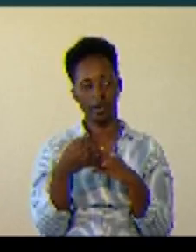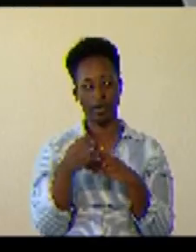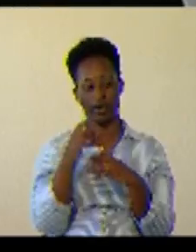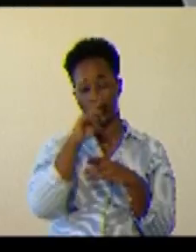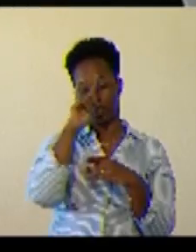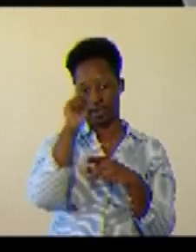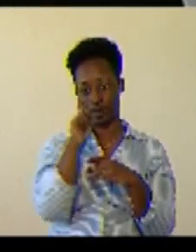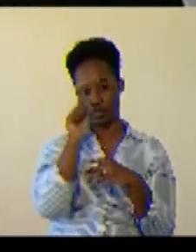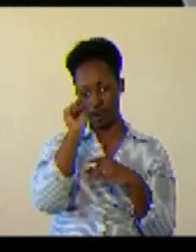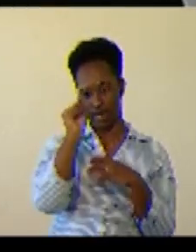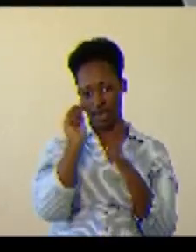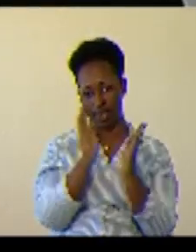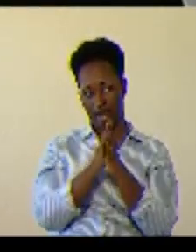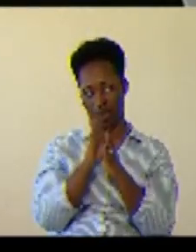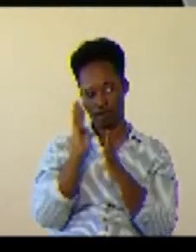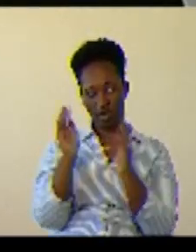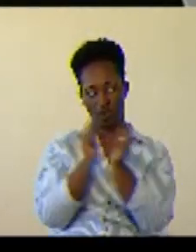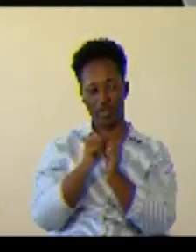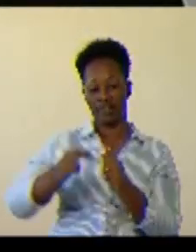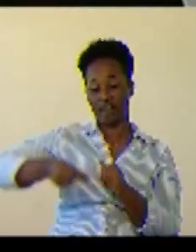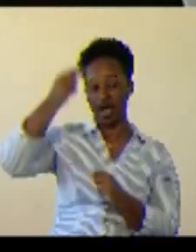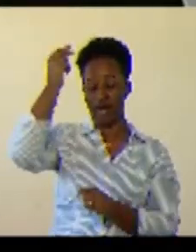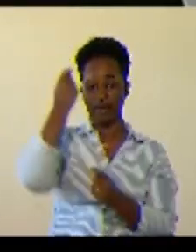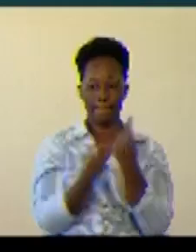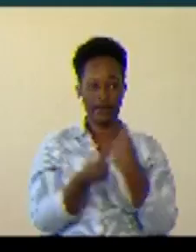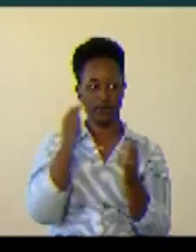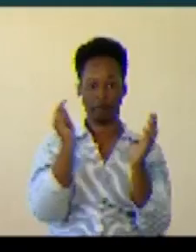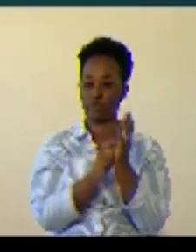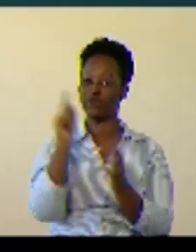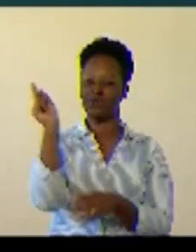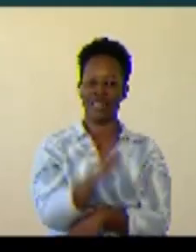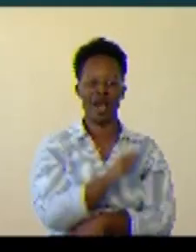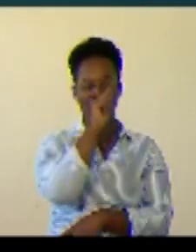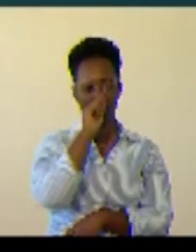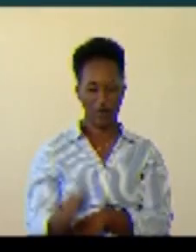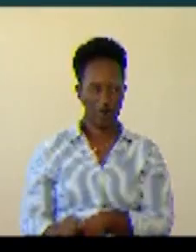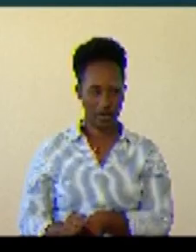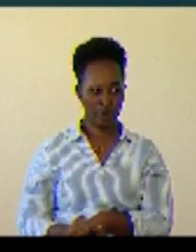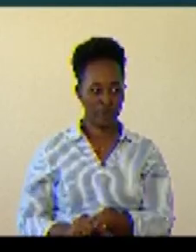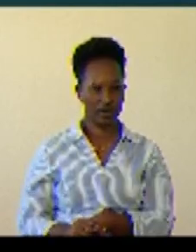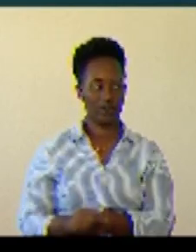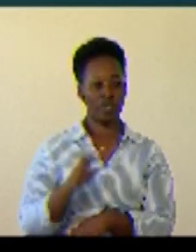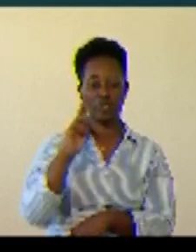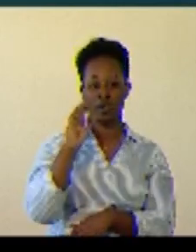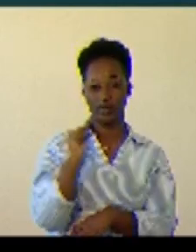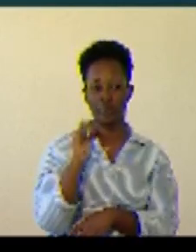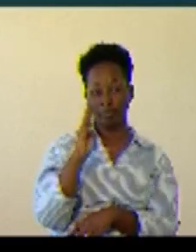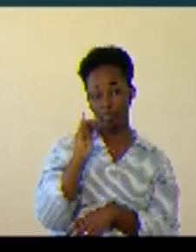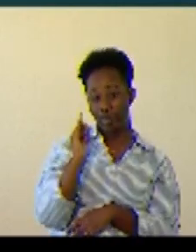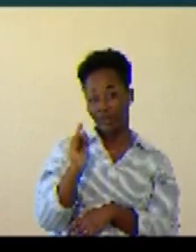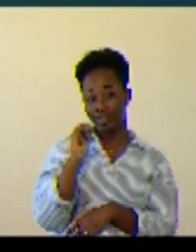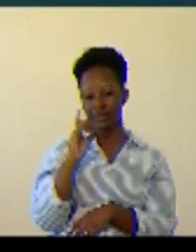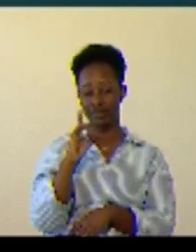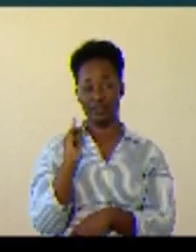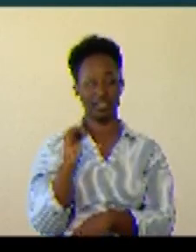A and B with high melting point, they are wrong. So rubidium has a lower melting